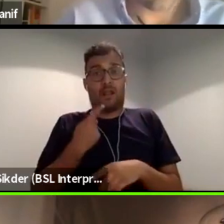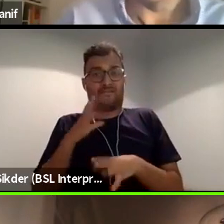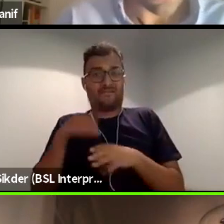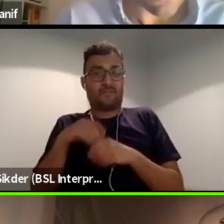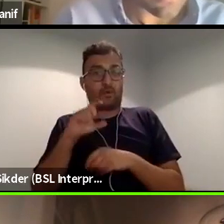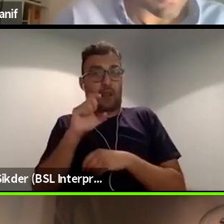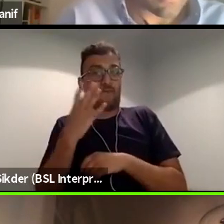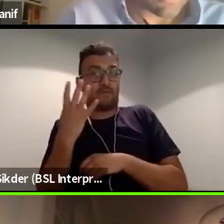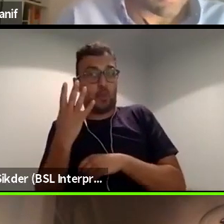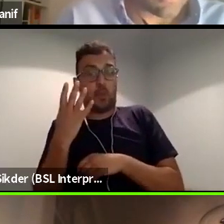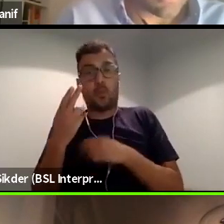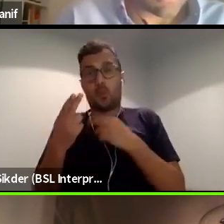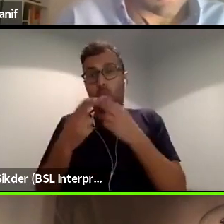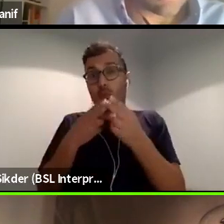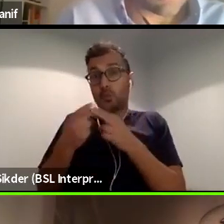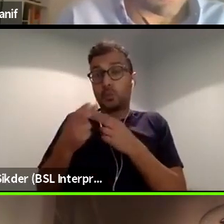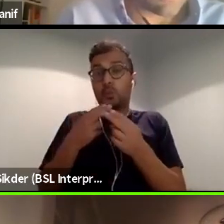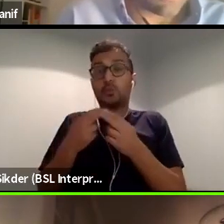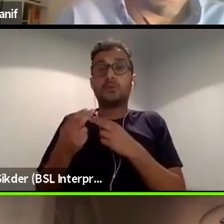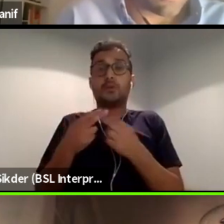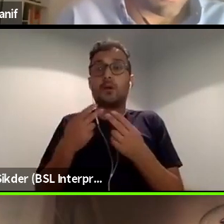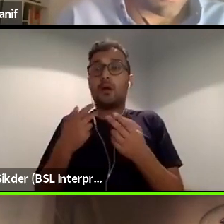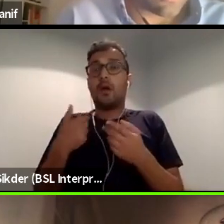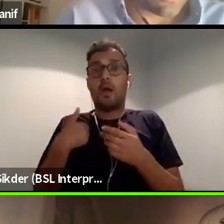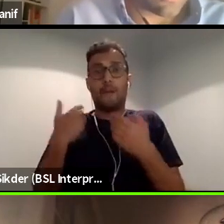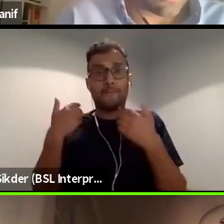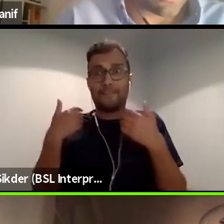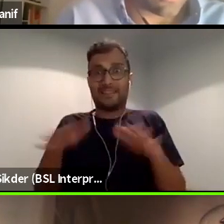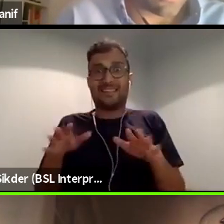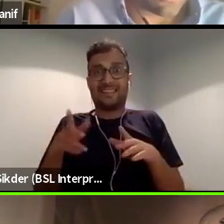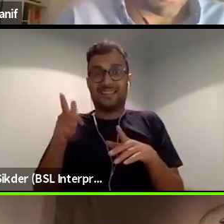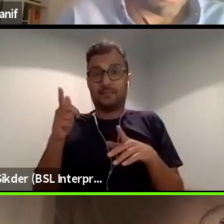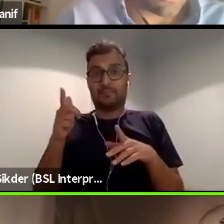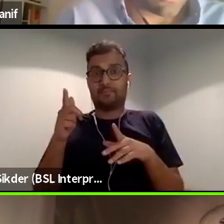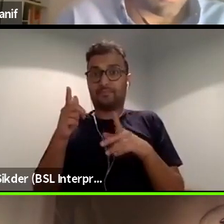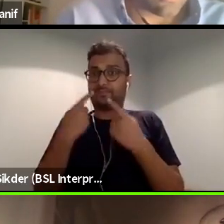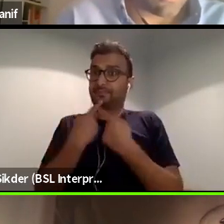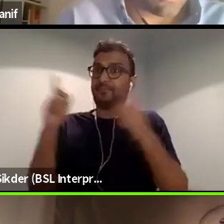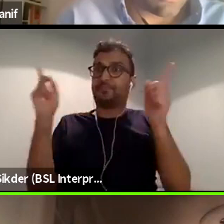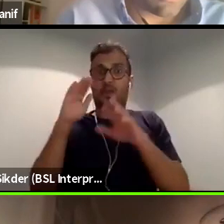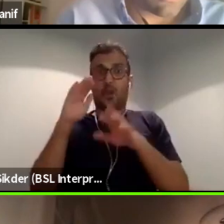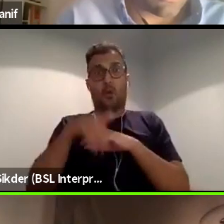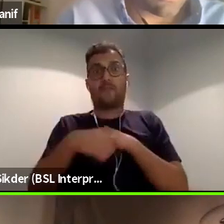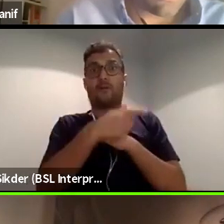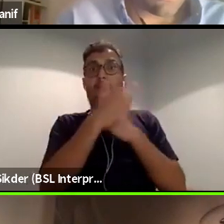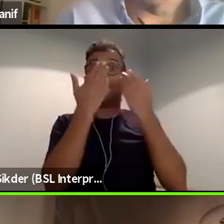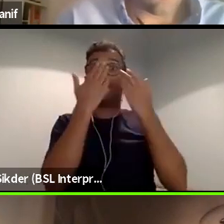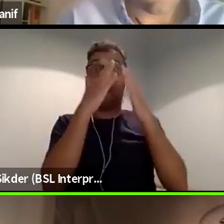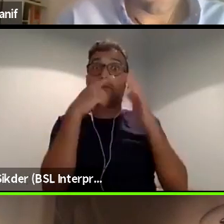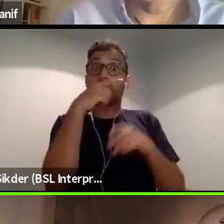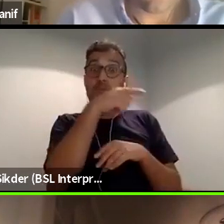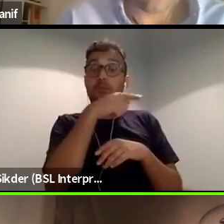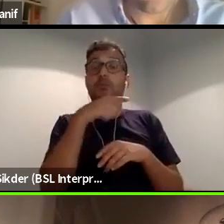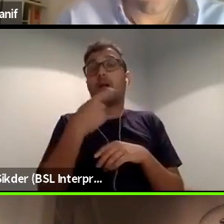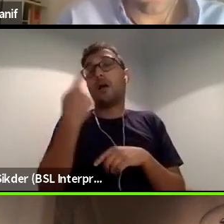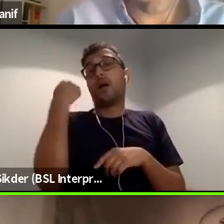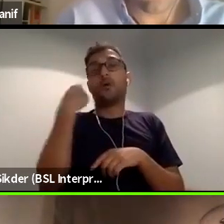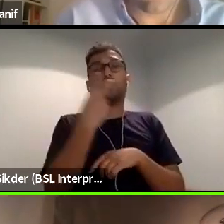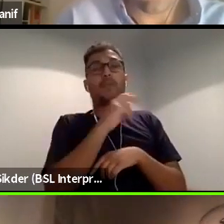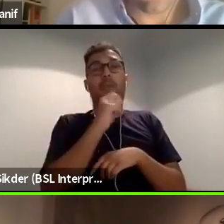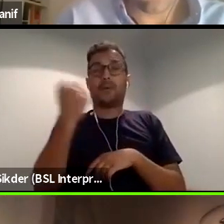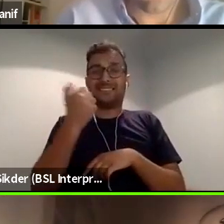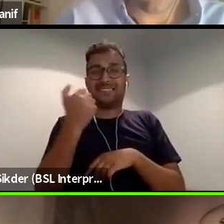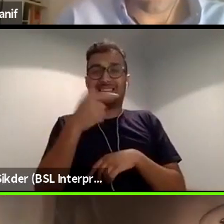extent to which Facebook facilitated what the Trump campaign wanted to do in 2016, which was